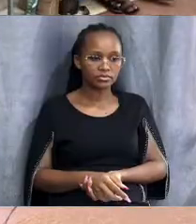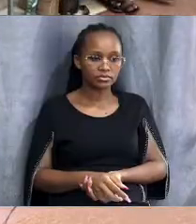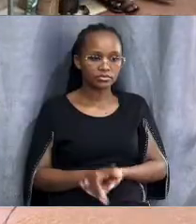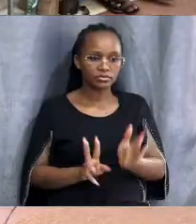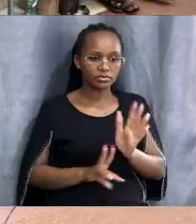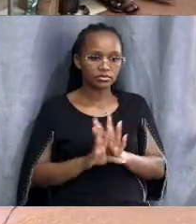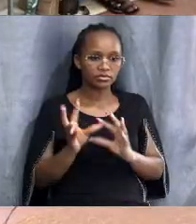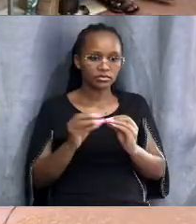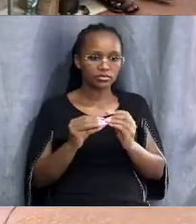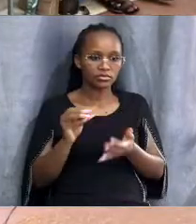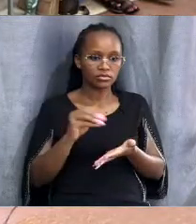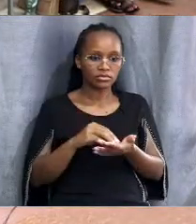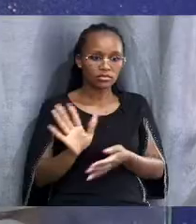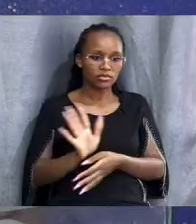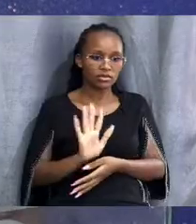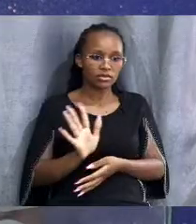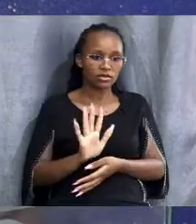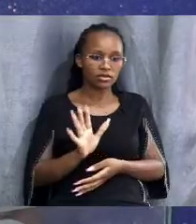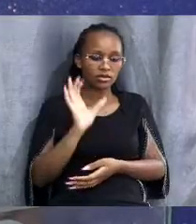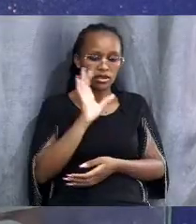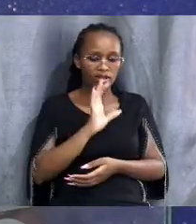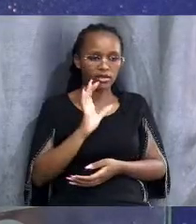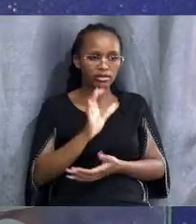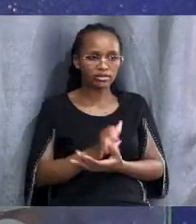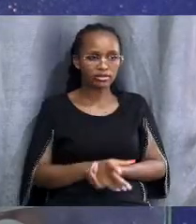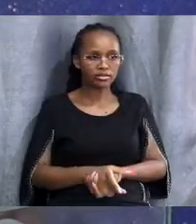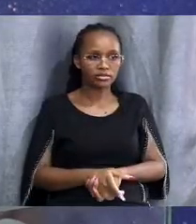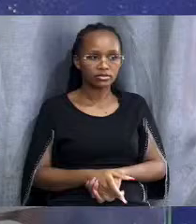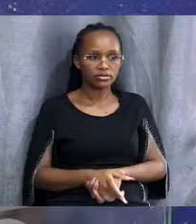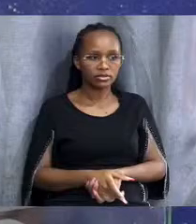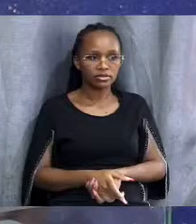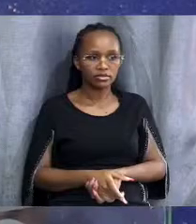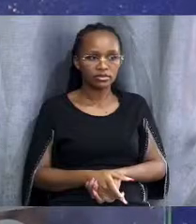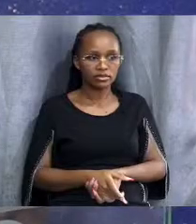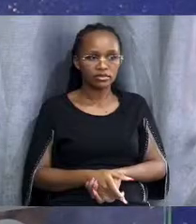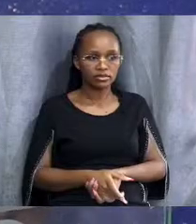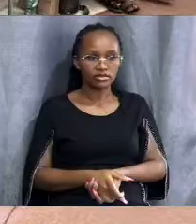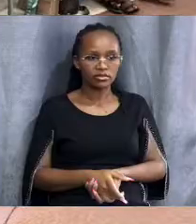Till we meet again, goodbye, Cassie.